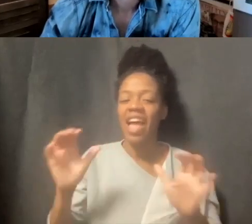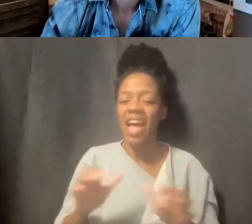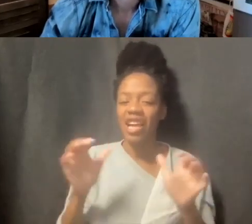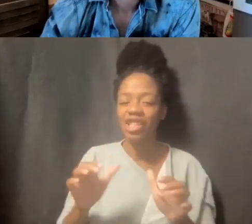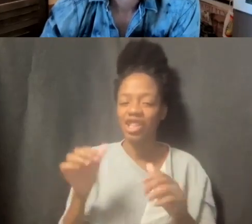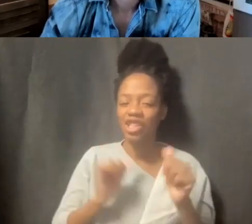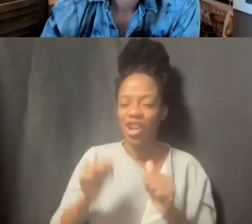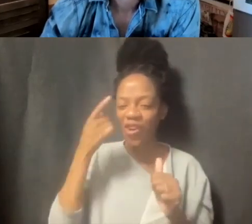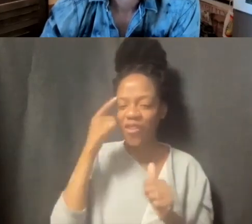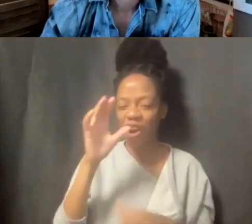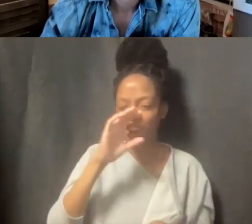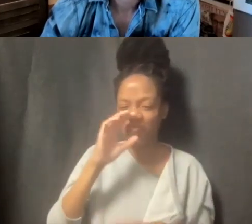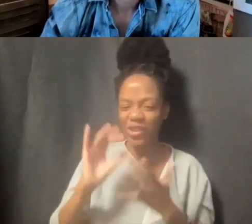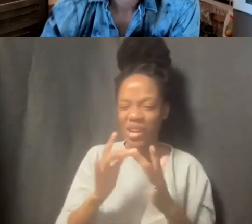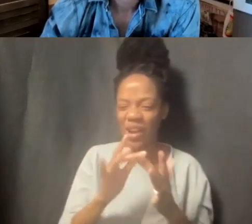Cartoon Network.